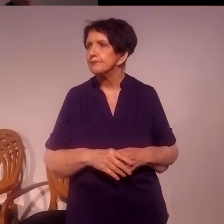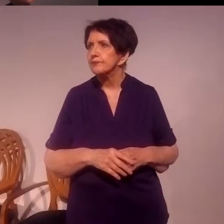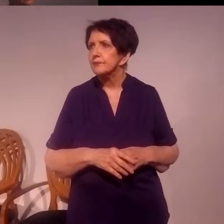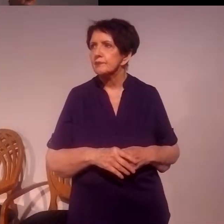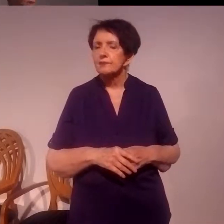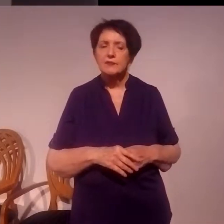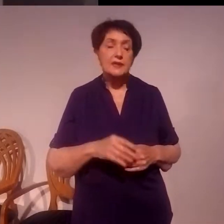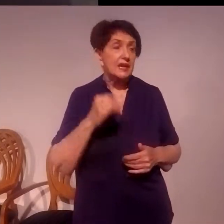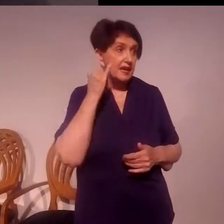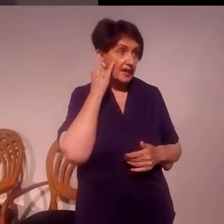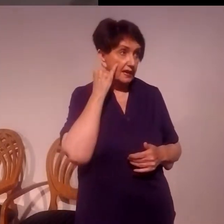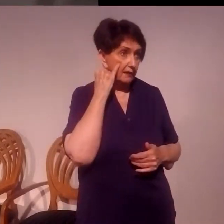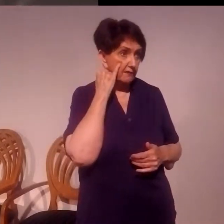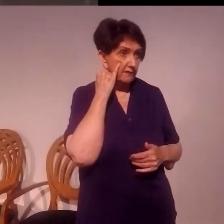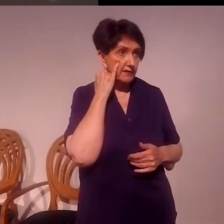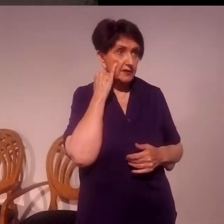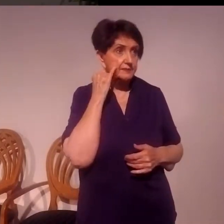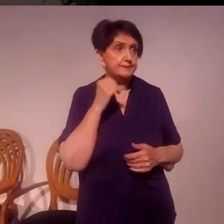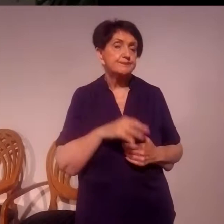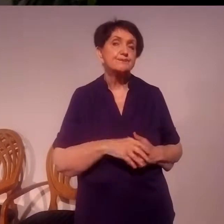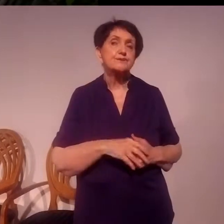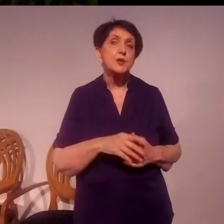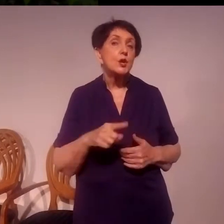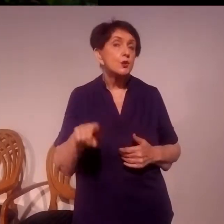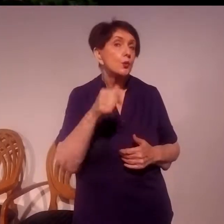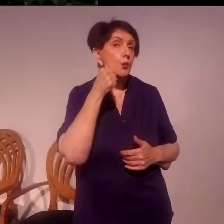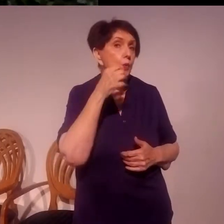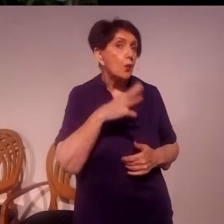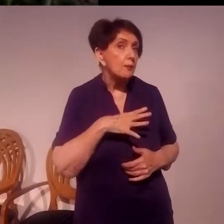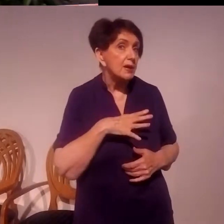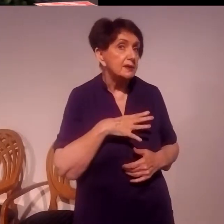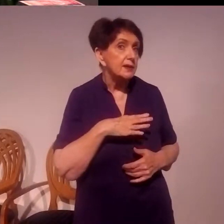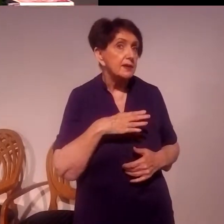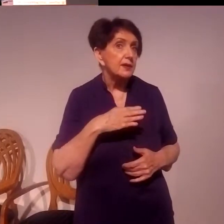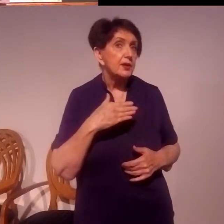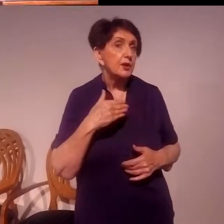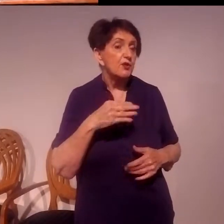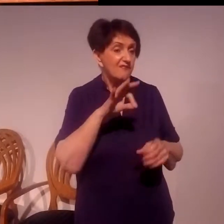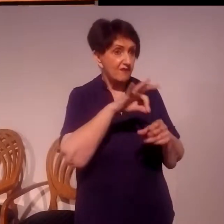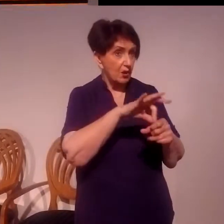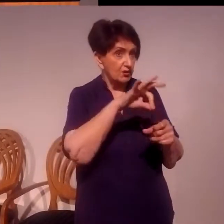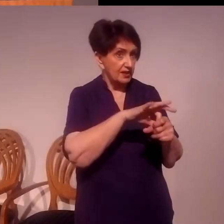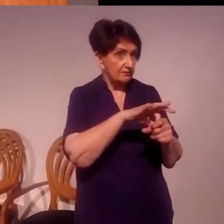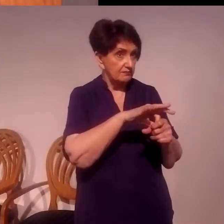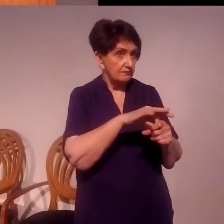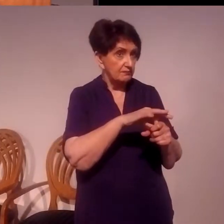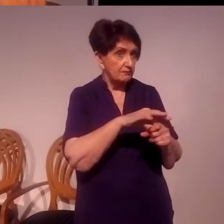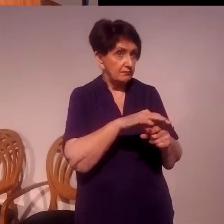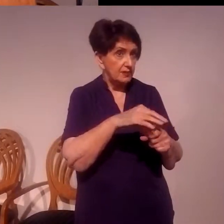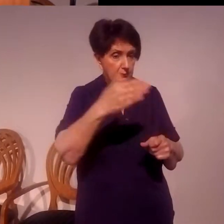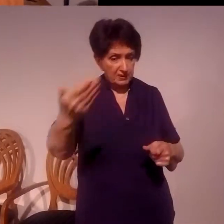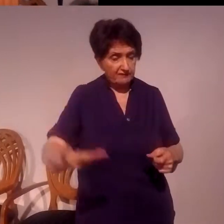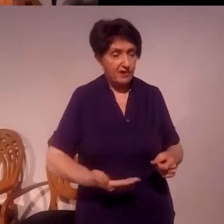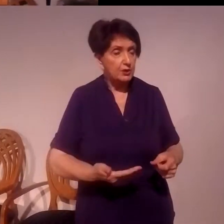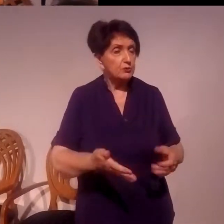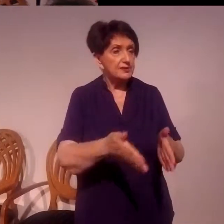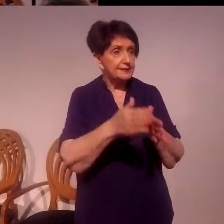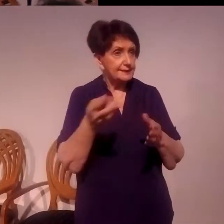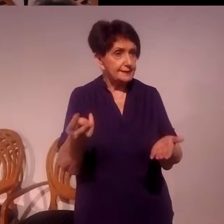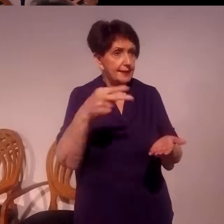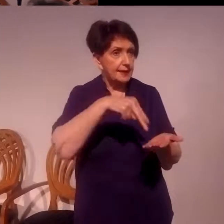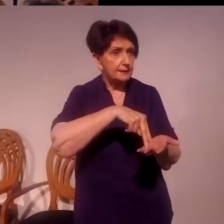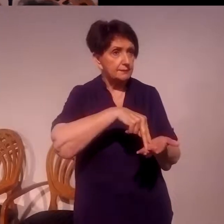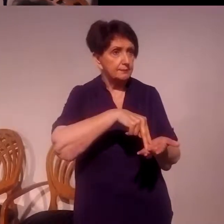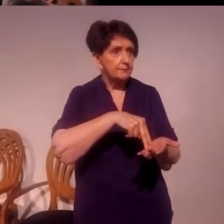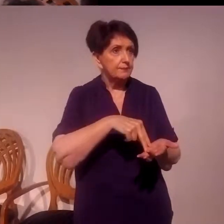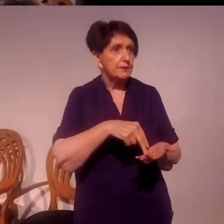continuing, if you are a woman and you have ever voted, I'm going to invite you to stand because there